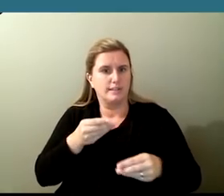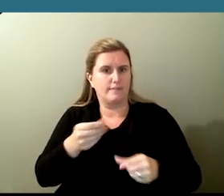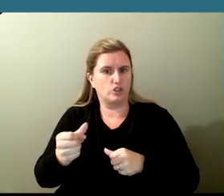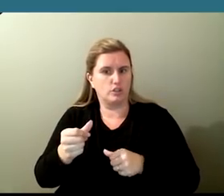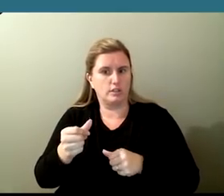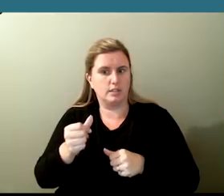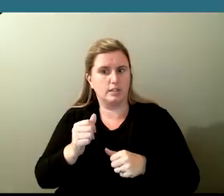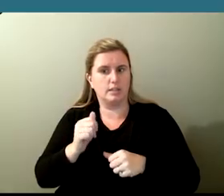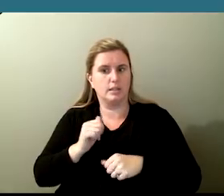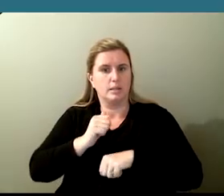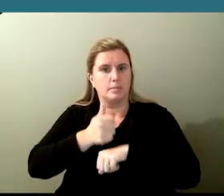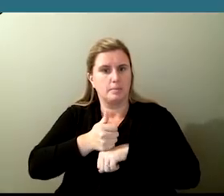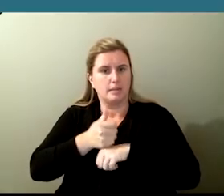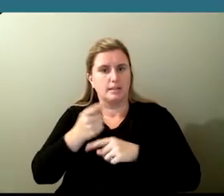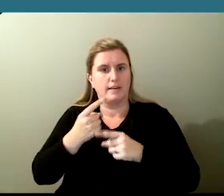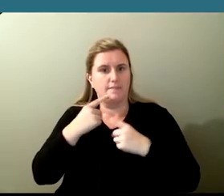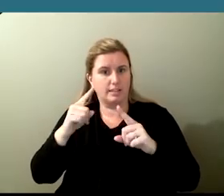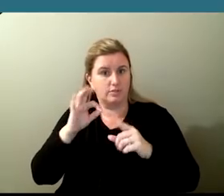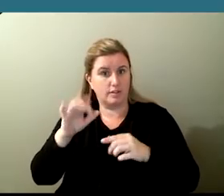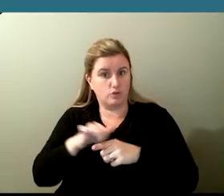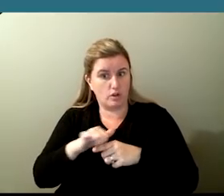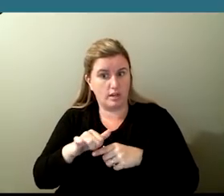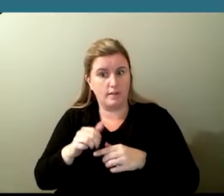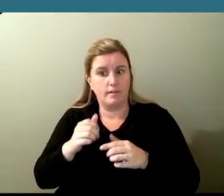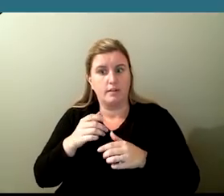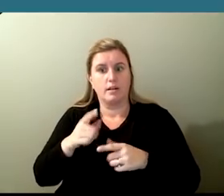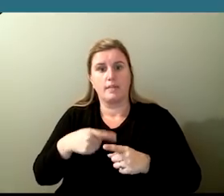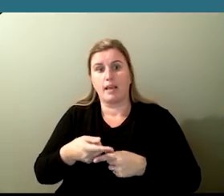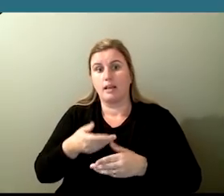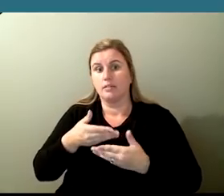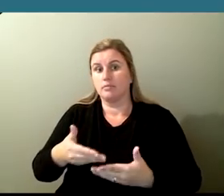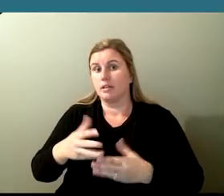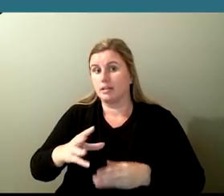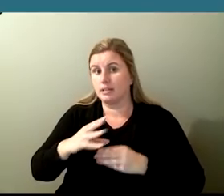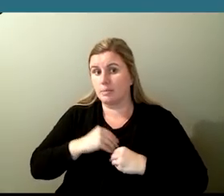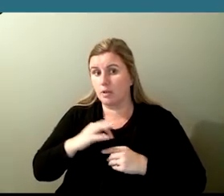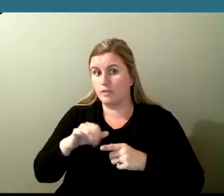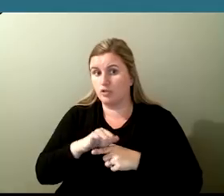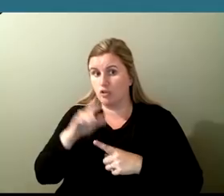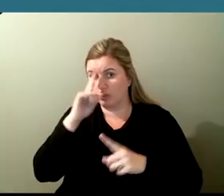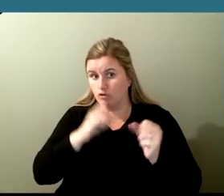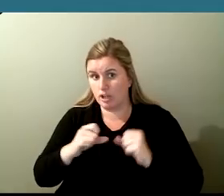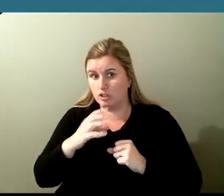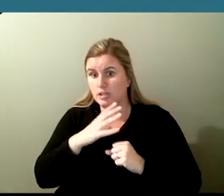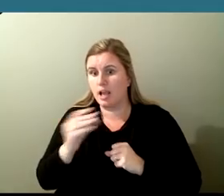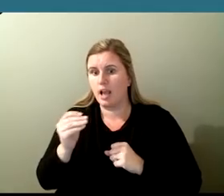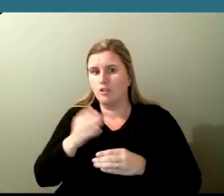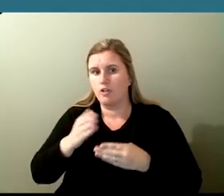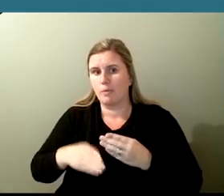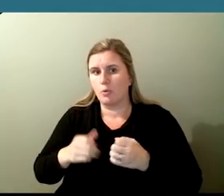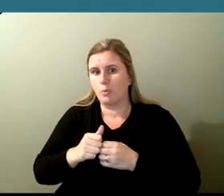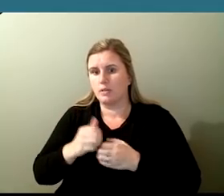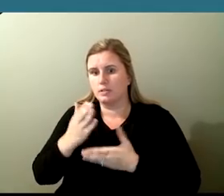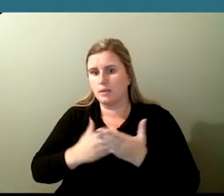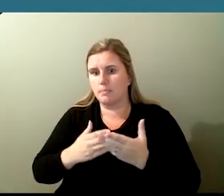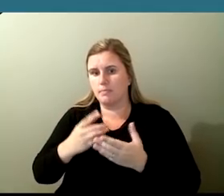and maintain the effectiveness of training, followed by acceptability of those, training strategies, and wrapping up our session with